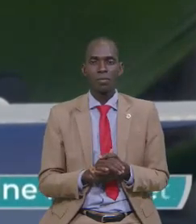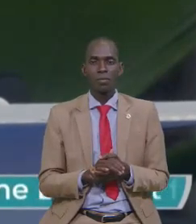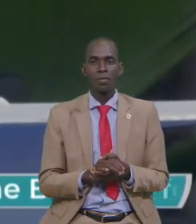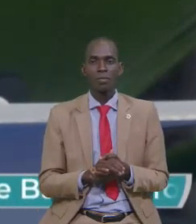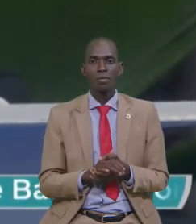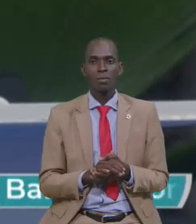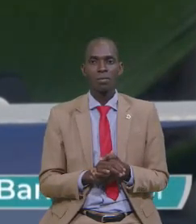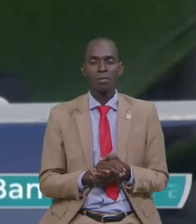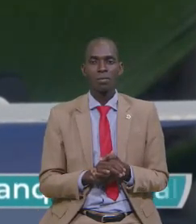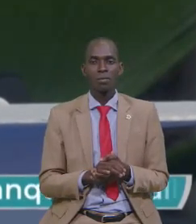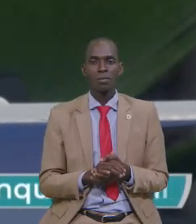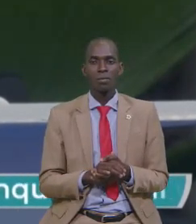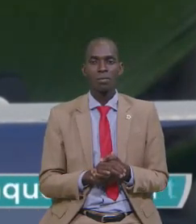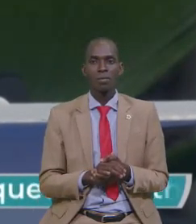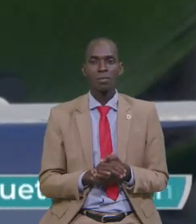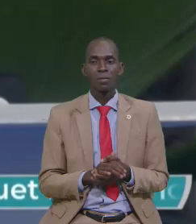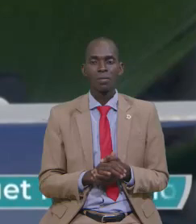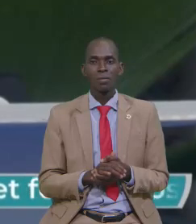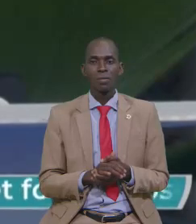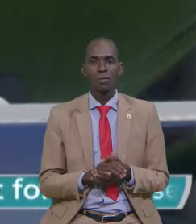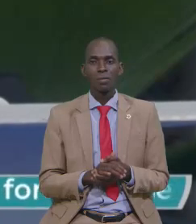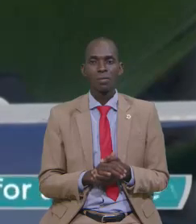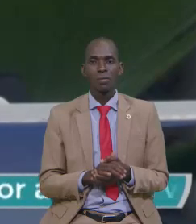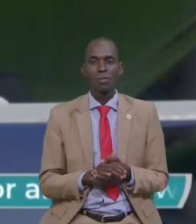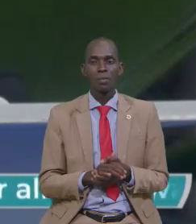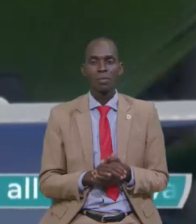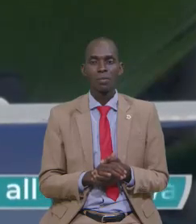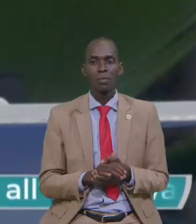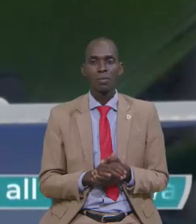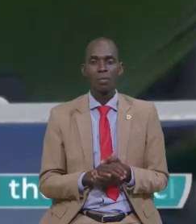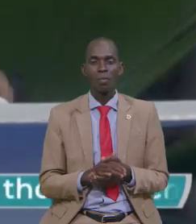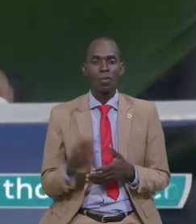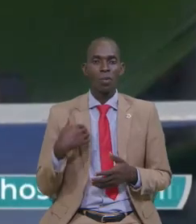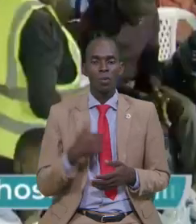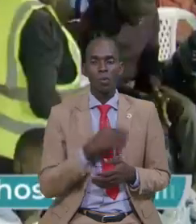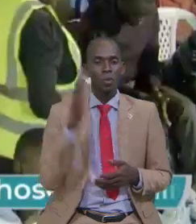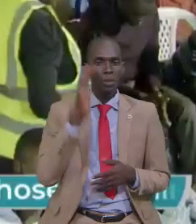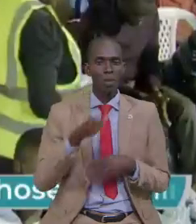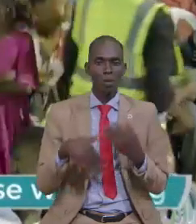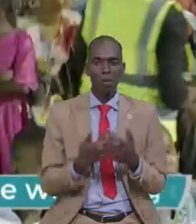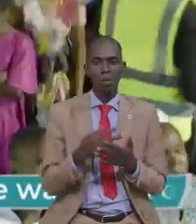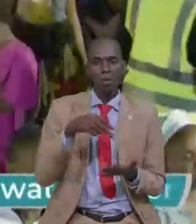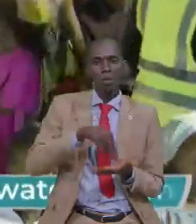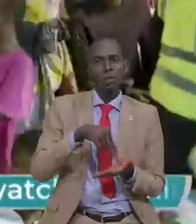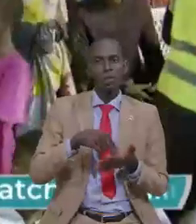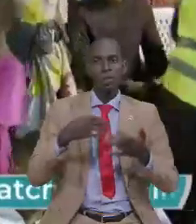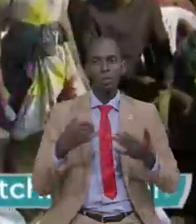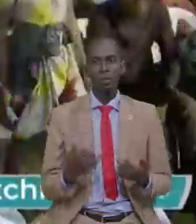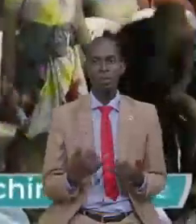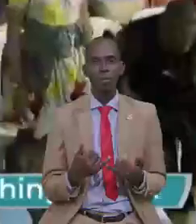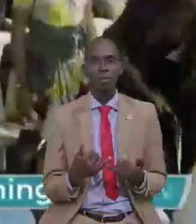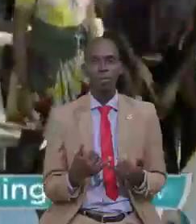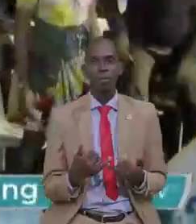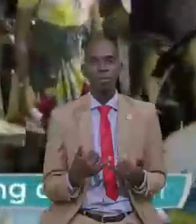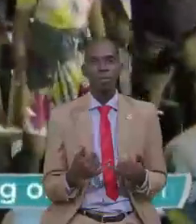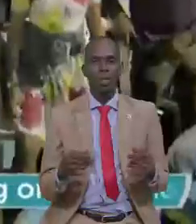Raise your flag, please, at the far back. Okay, God bless you. We shall all rise up on our feet now as our Father